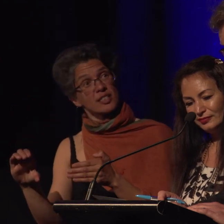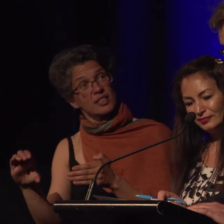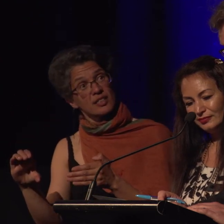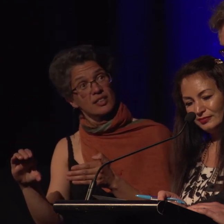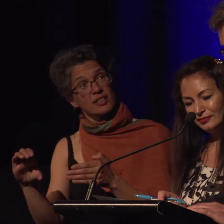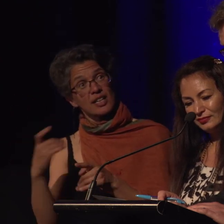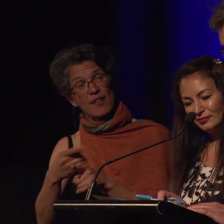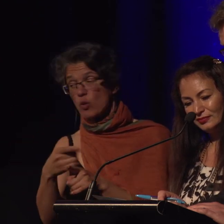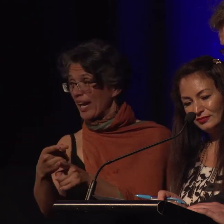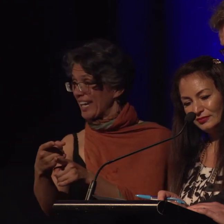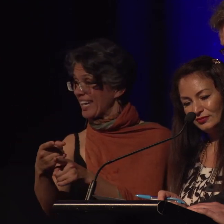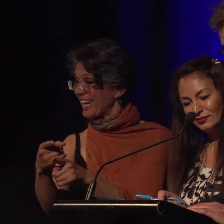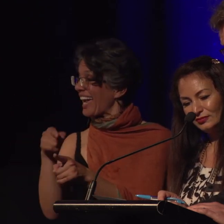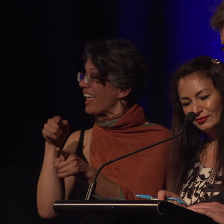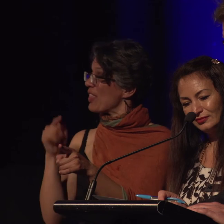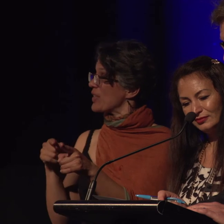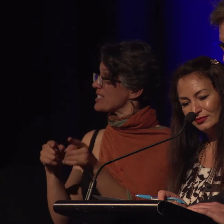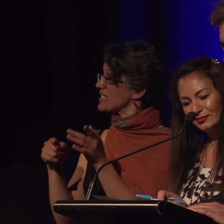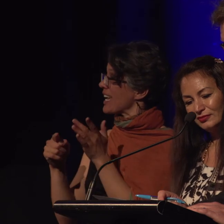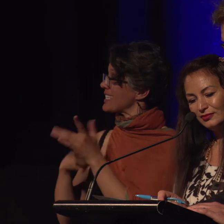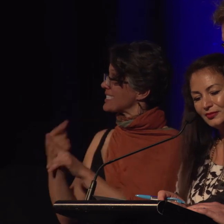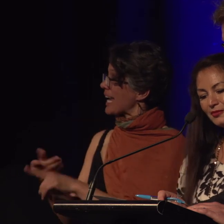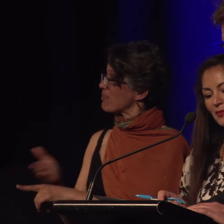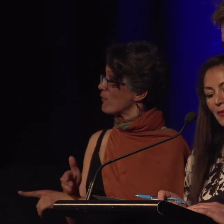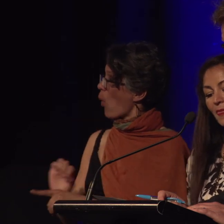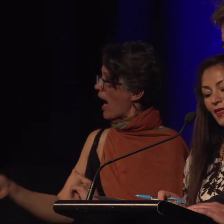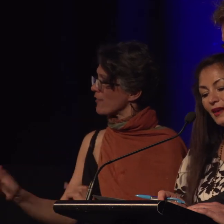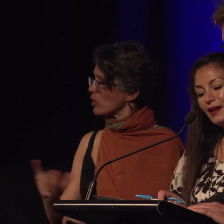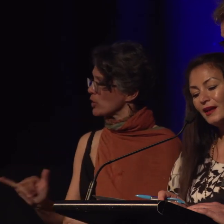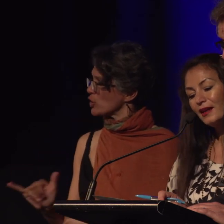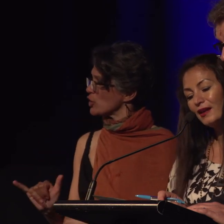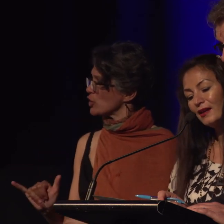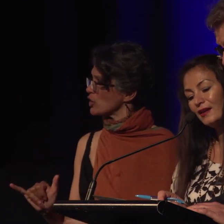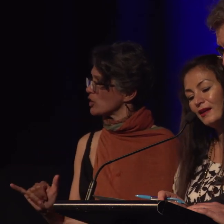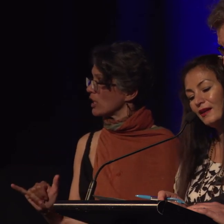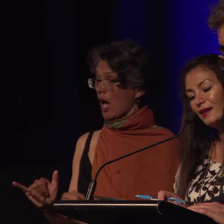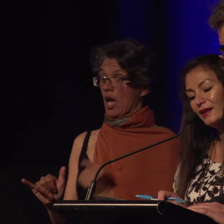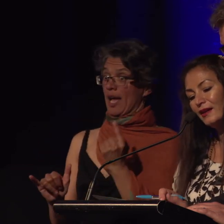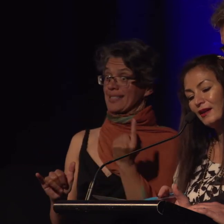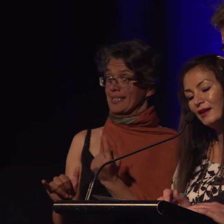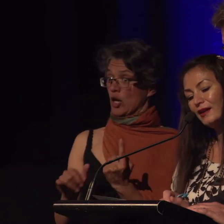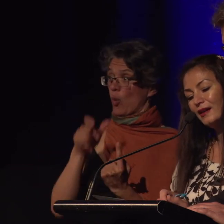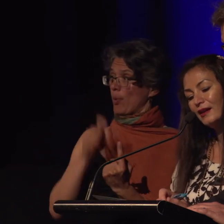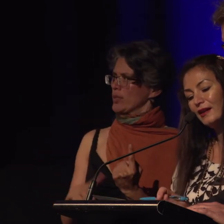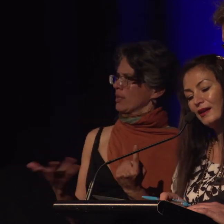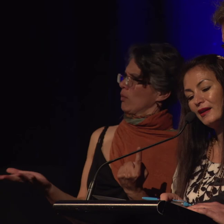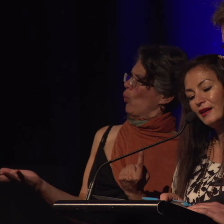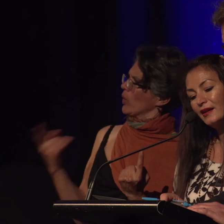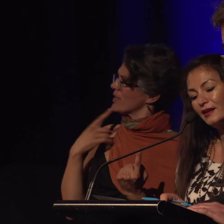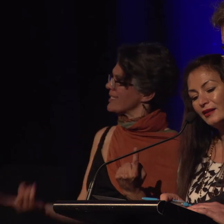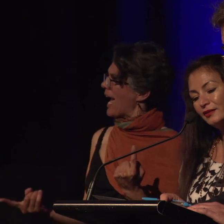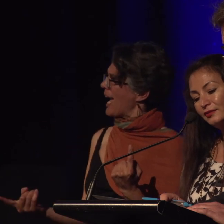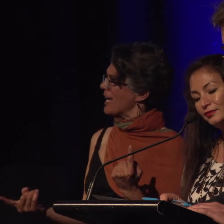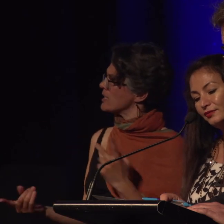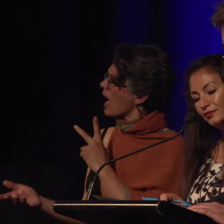is this net or after tax? And there's no mention about a single person. What do other parties